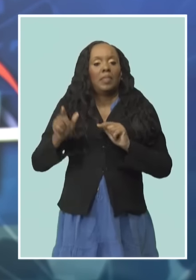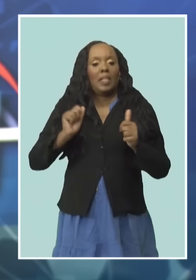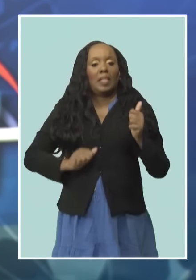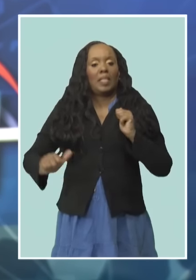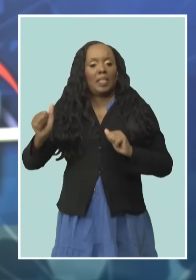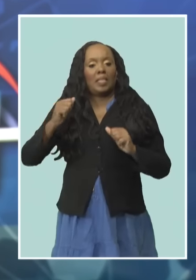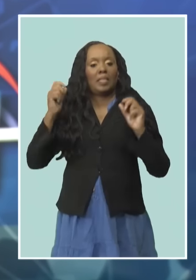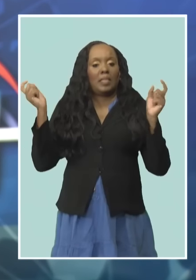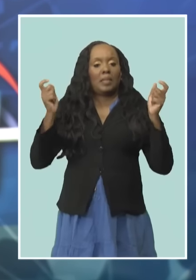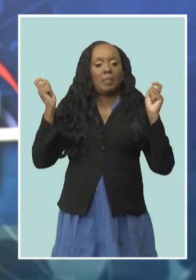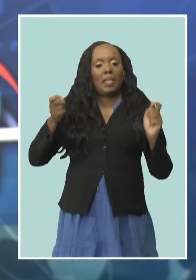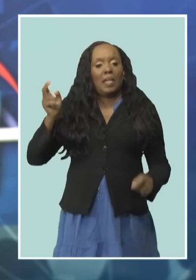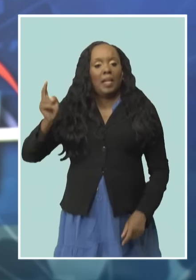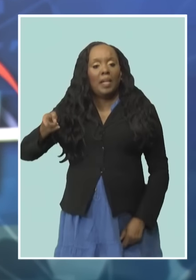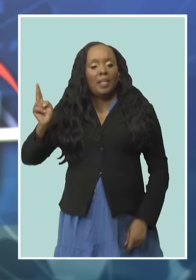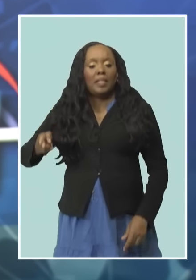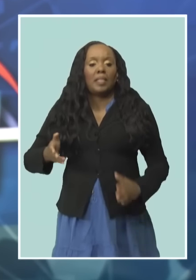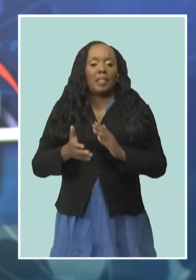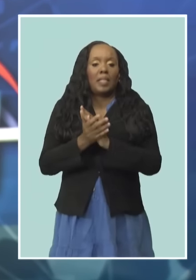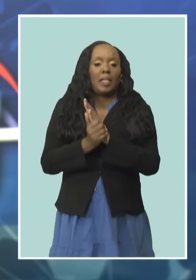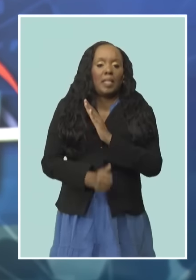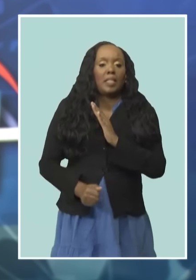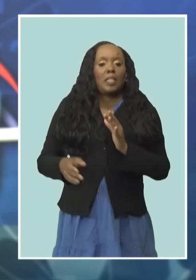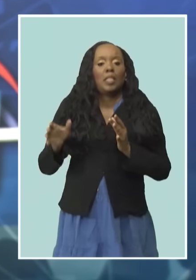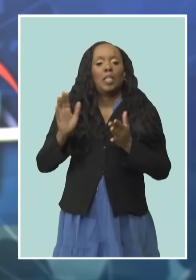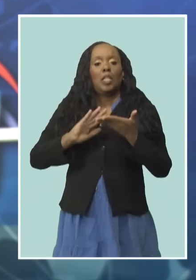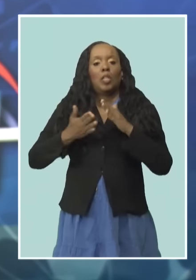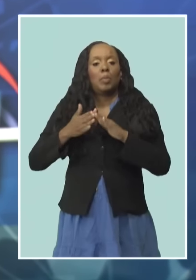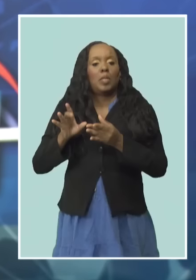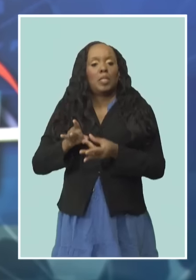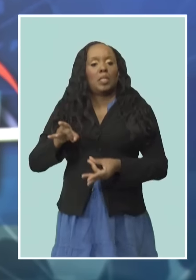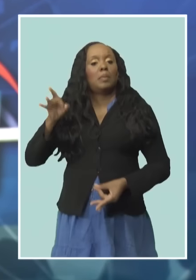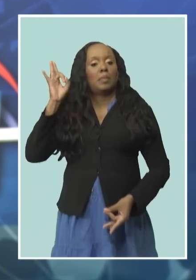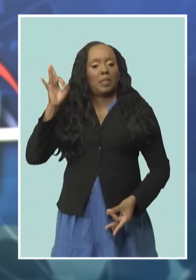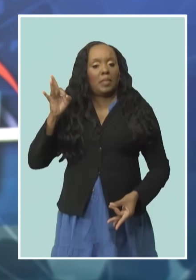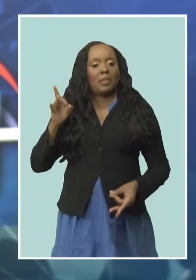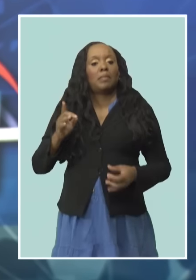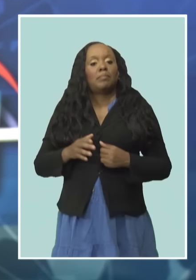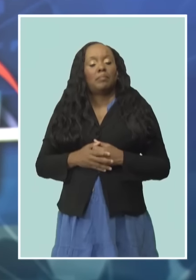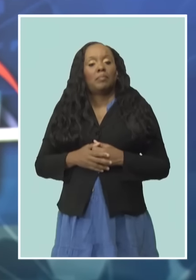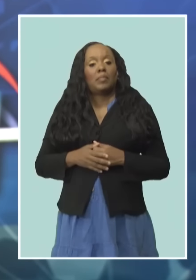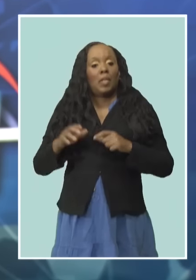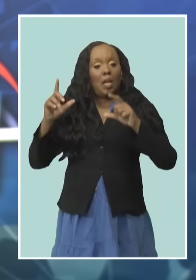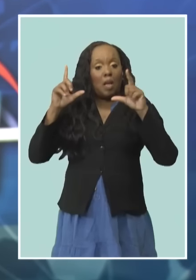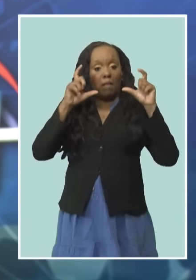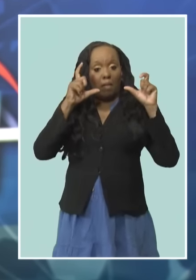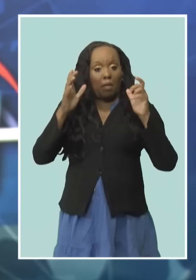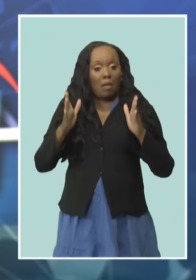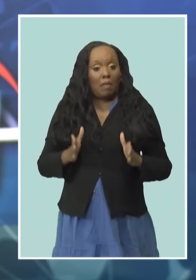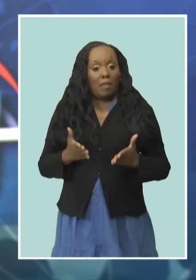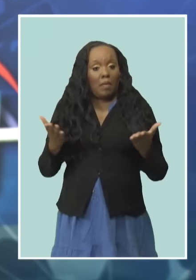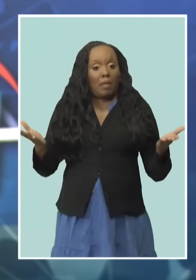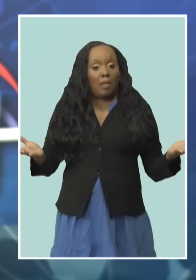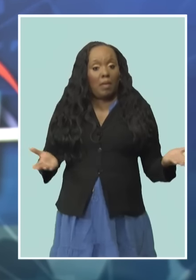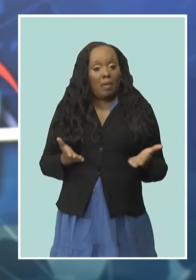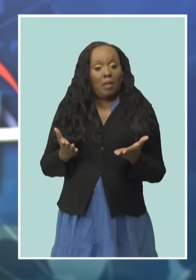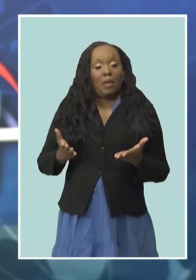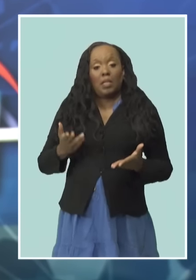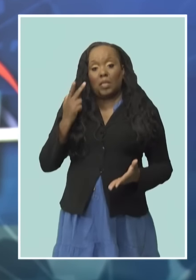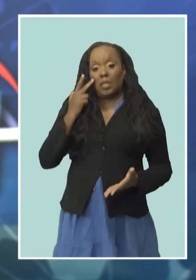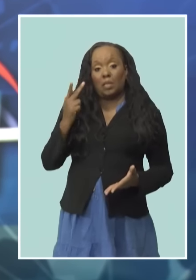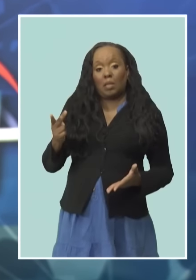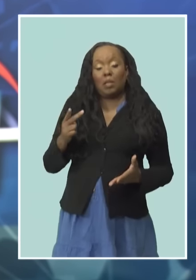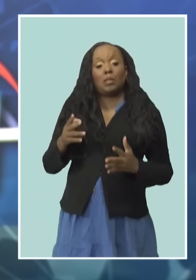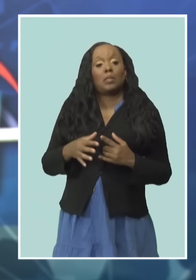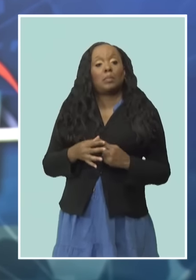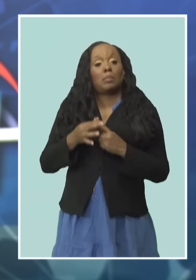heritage, talent and community spirit are underway. Photographer Patrick Murray caught up with some residents as they settle on a special heritage